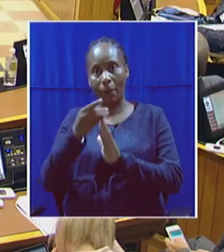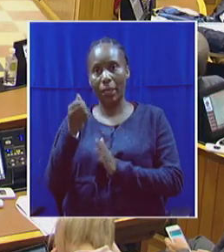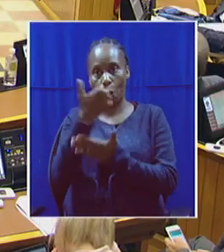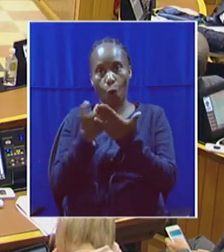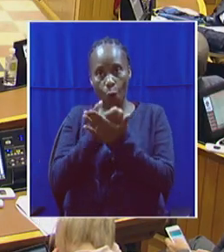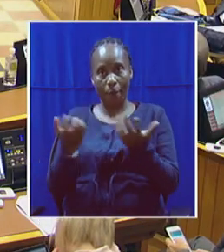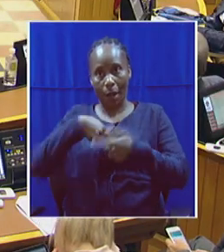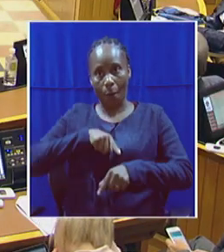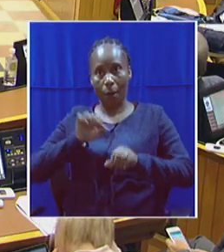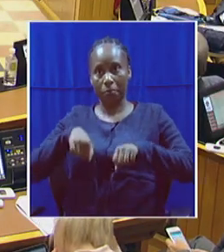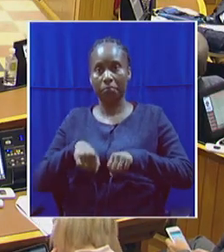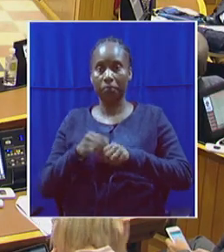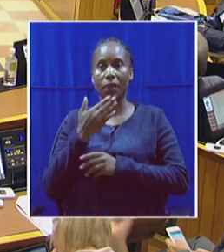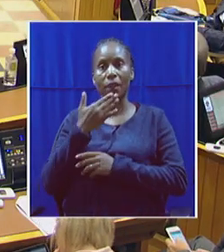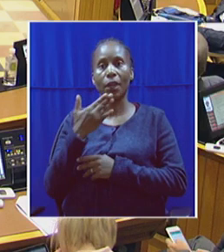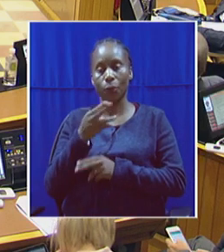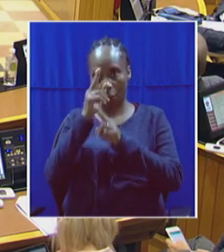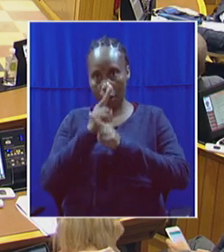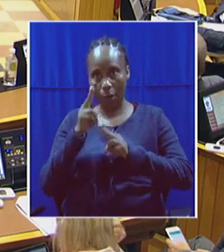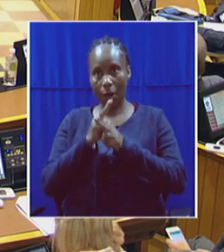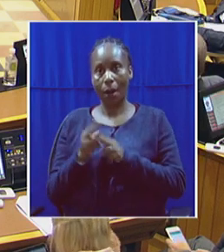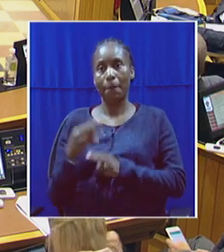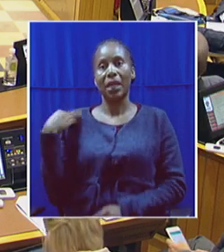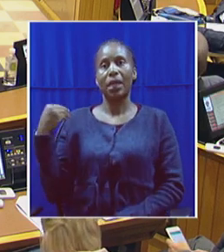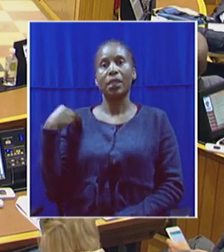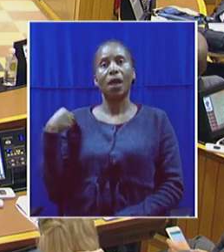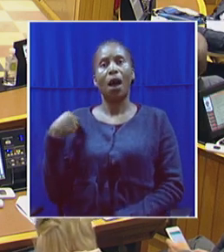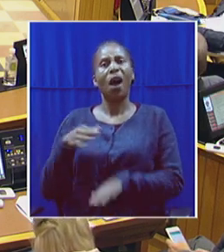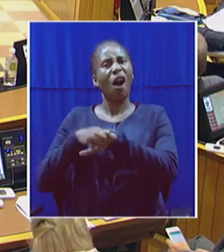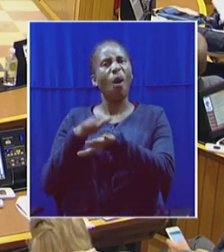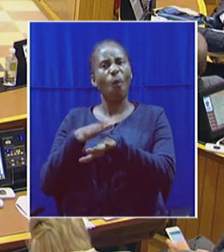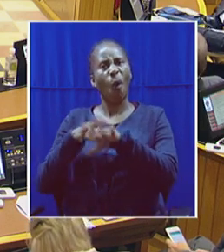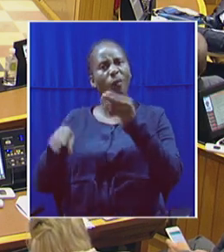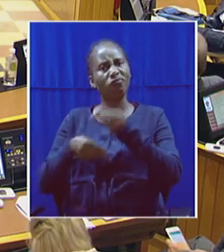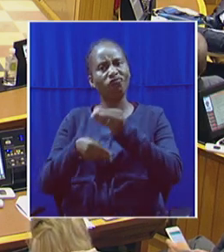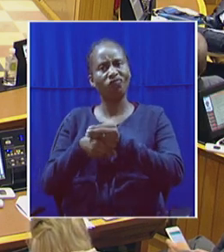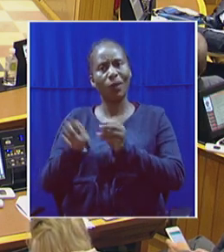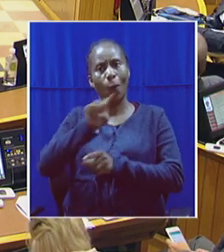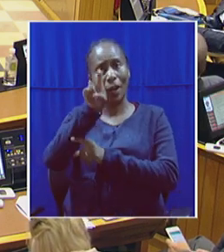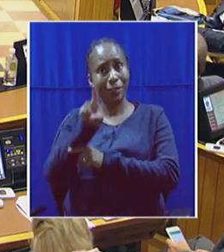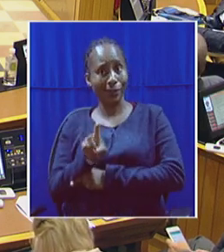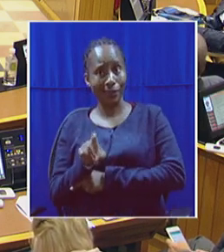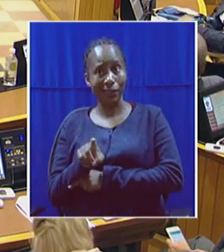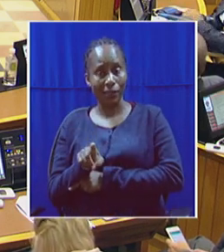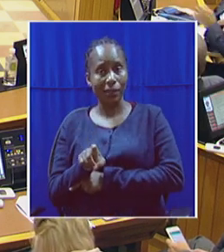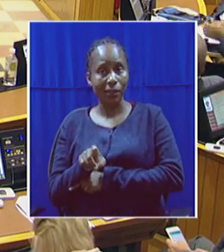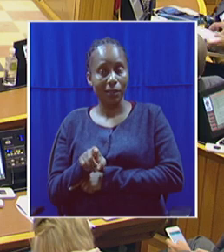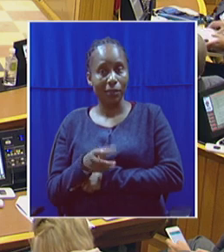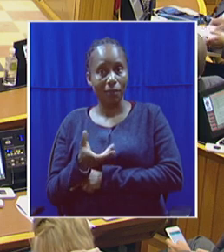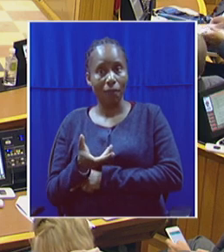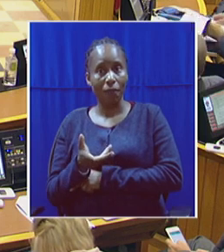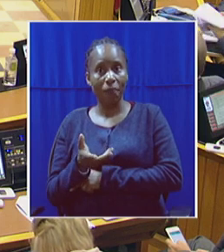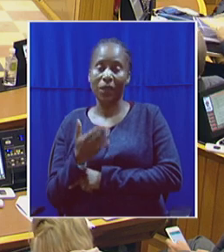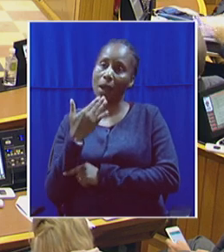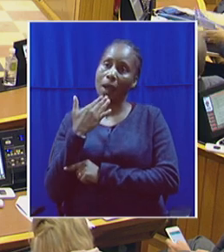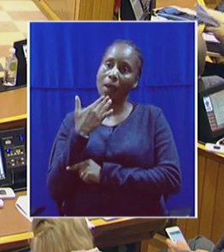development thank you honorable Minister are there any further supplementary questions to you rambu no